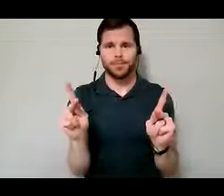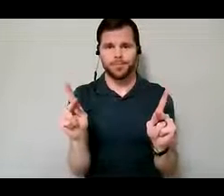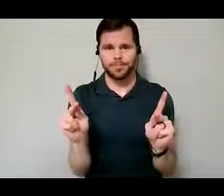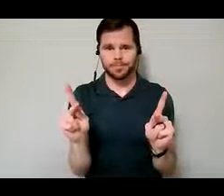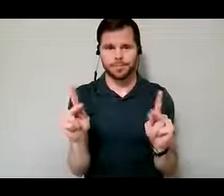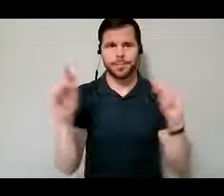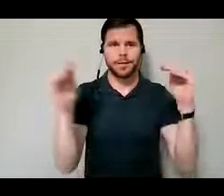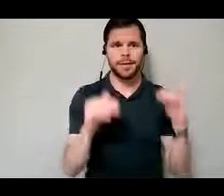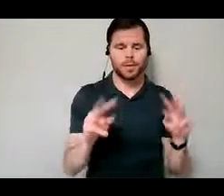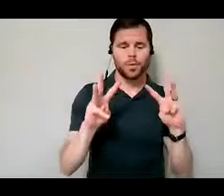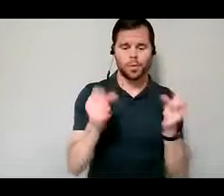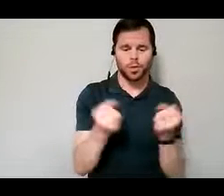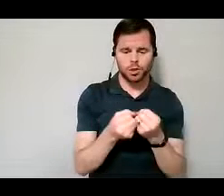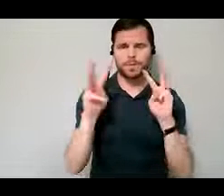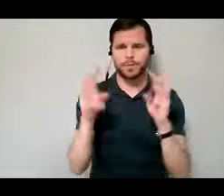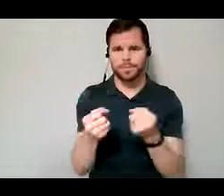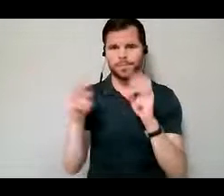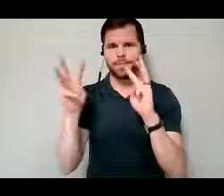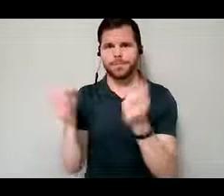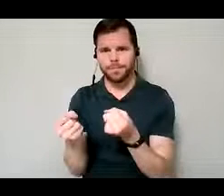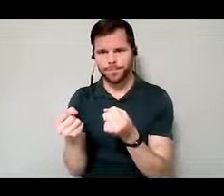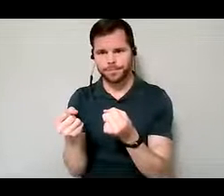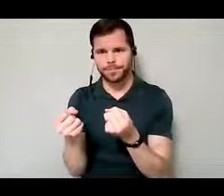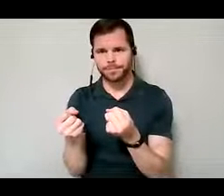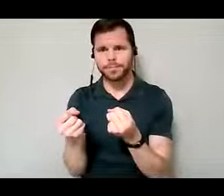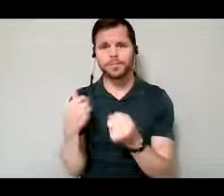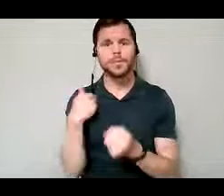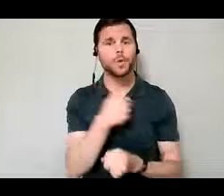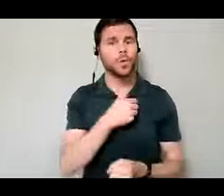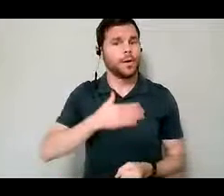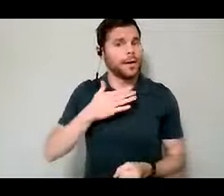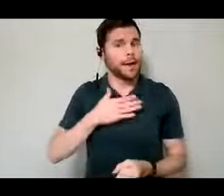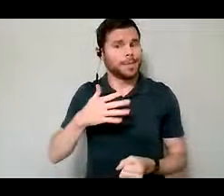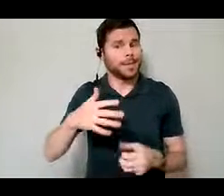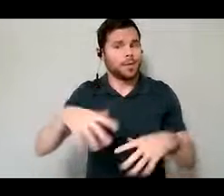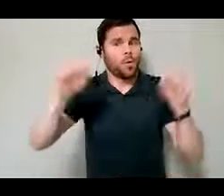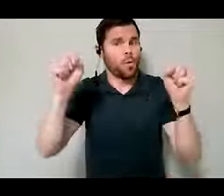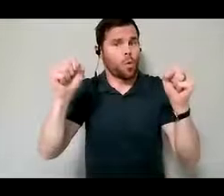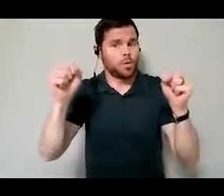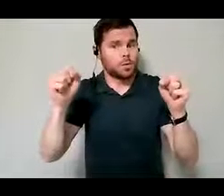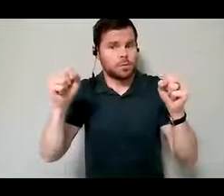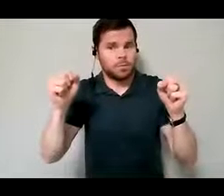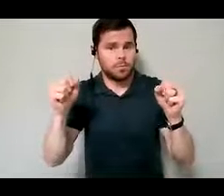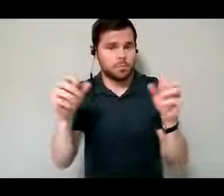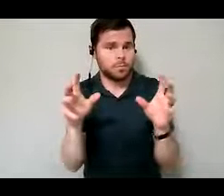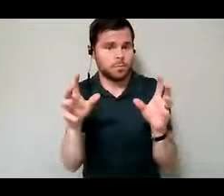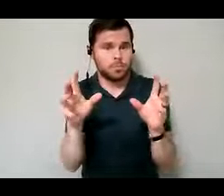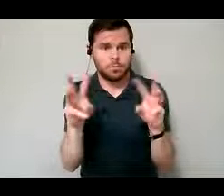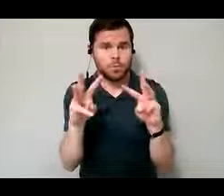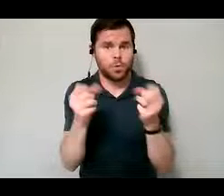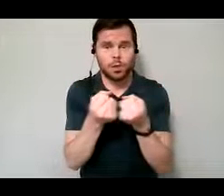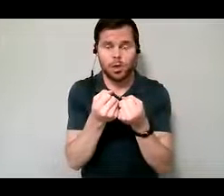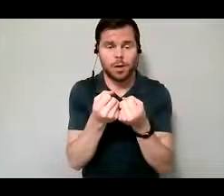would like to do and offer is that we are happy to host. So we'll be sending out some information. Just we thought